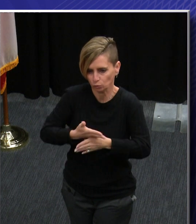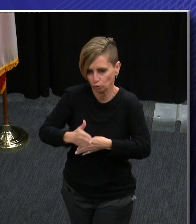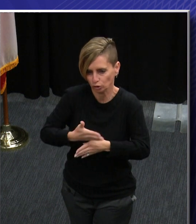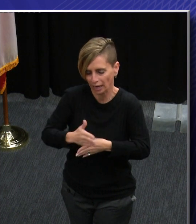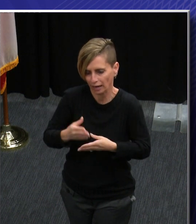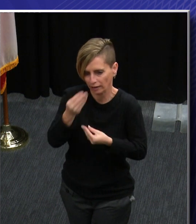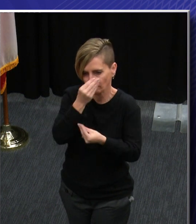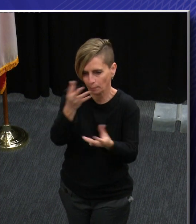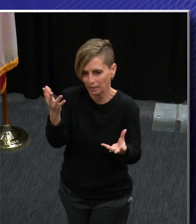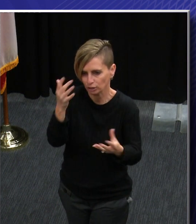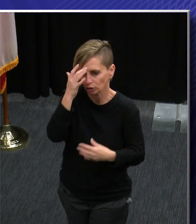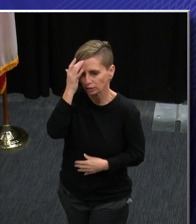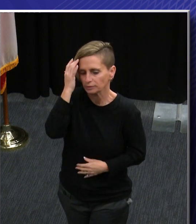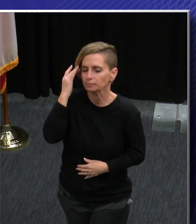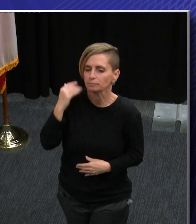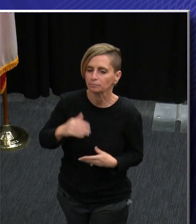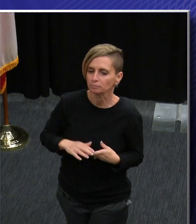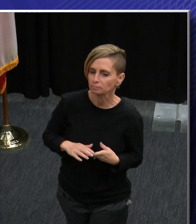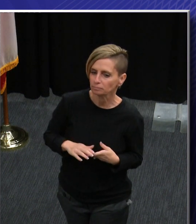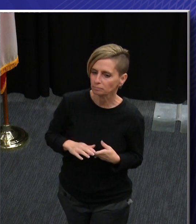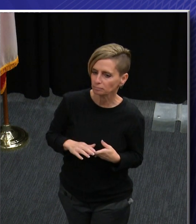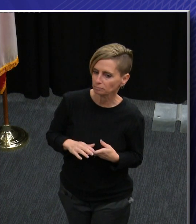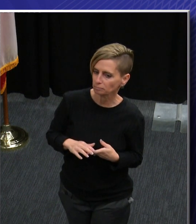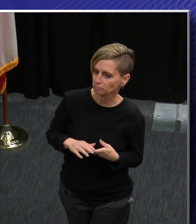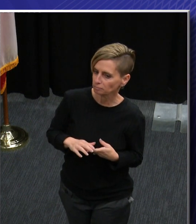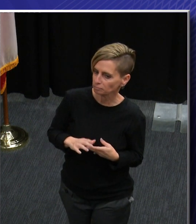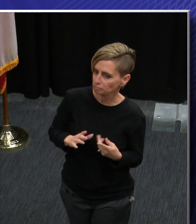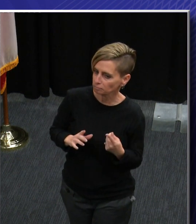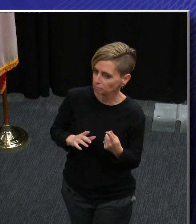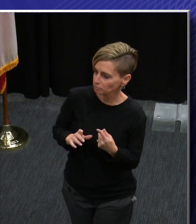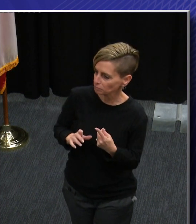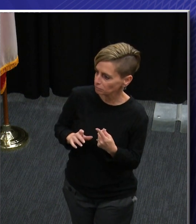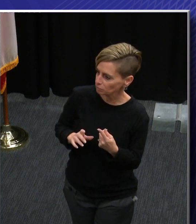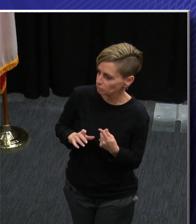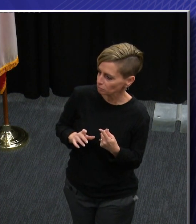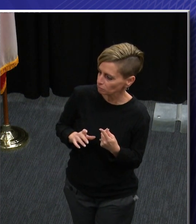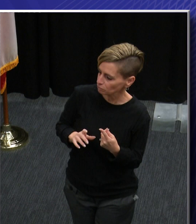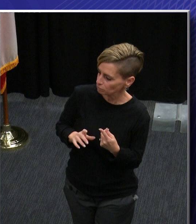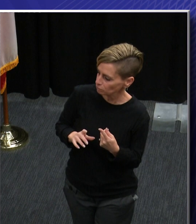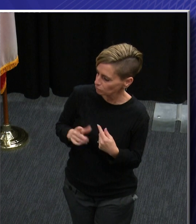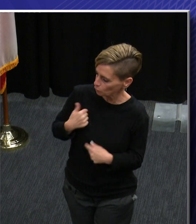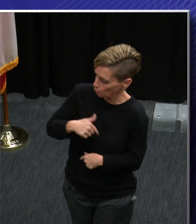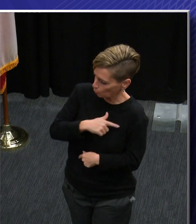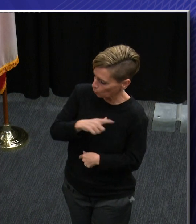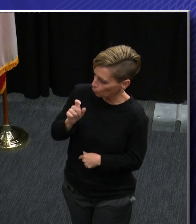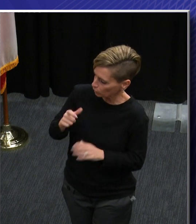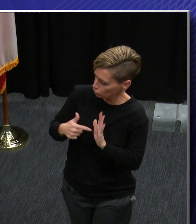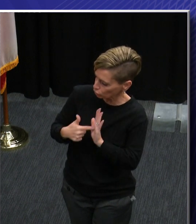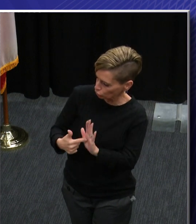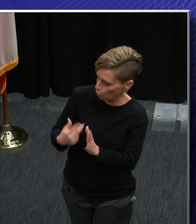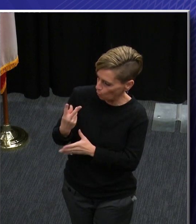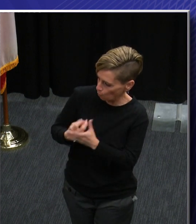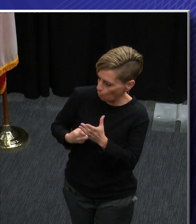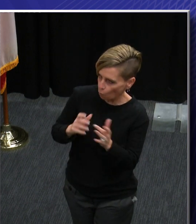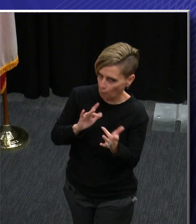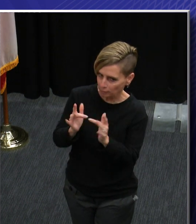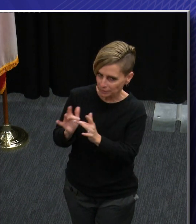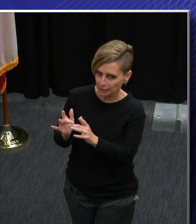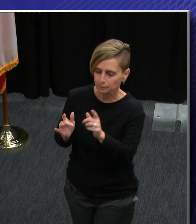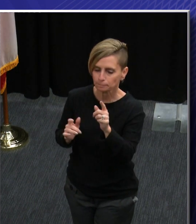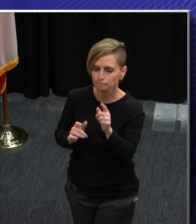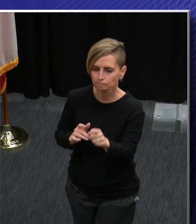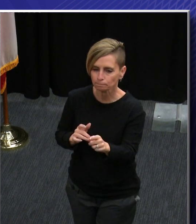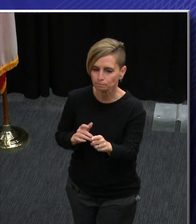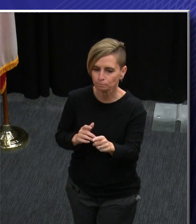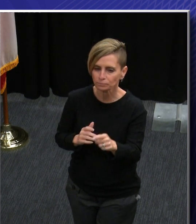So we should promote that website, the county website, for people to call if we make an appointment. Yes. The county website is